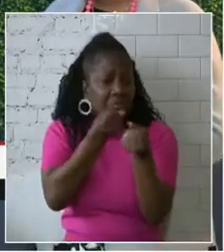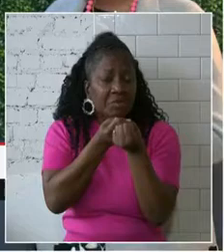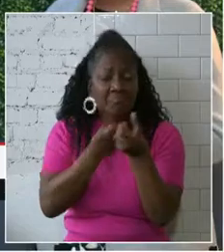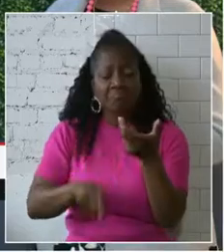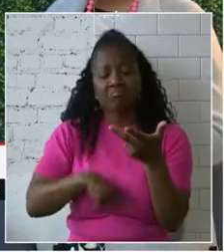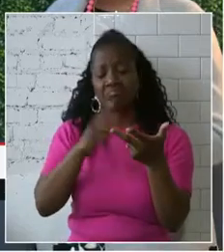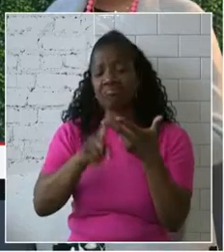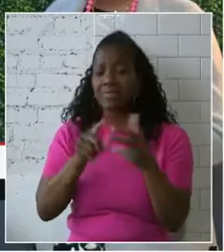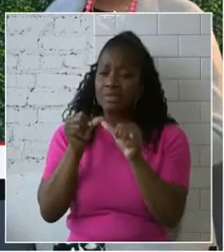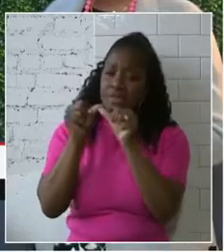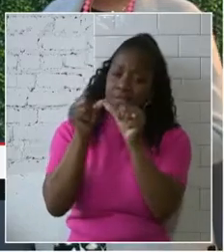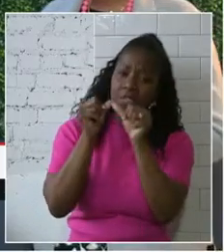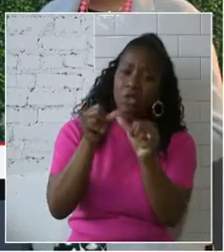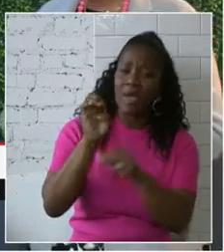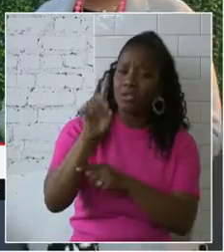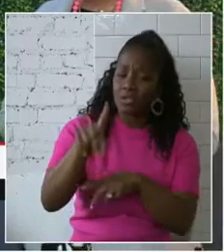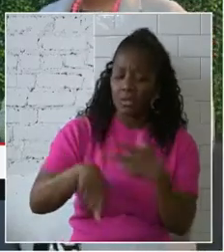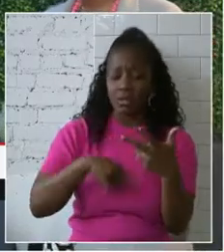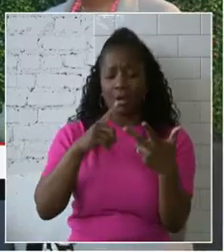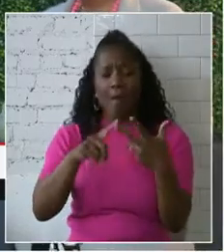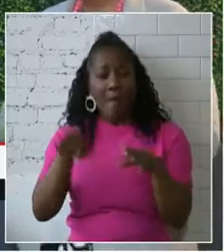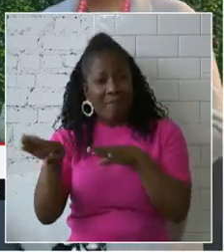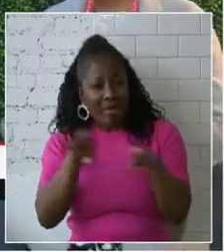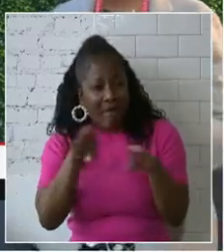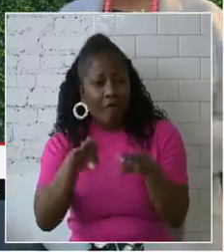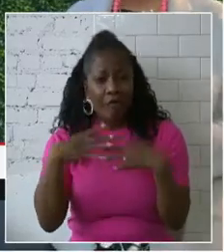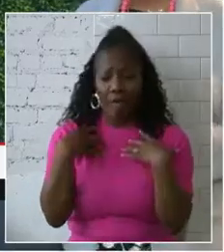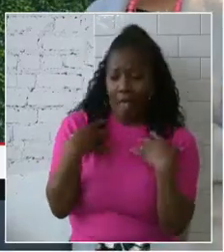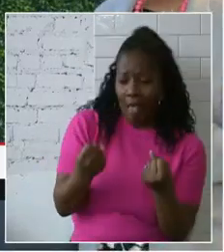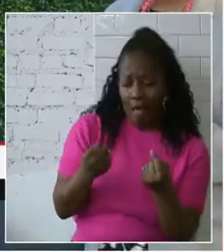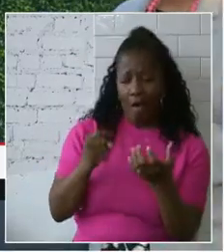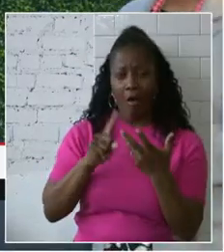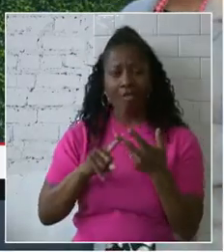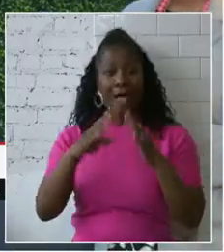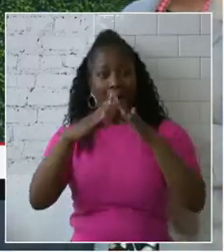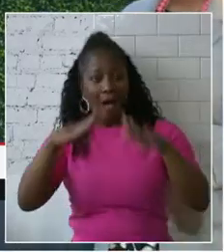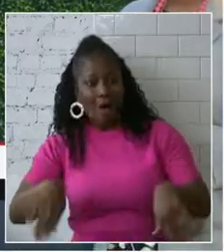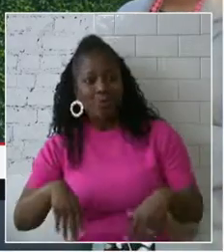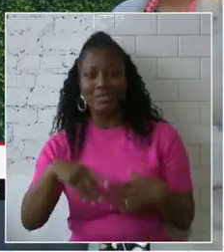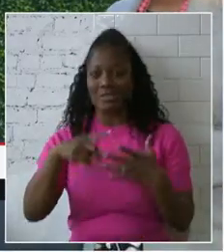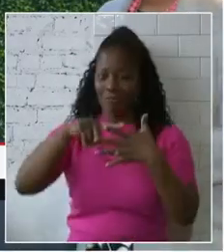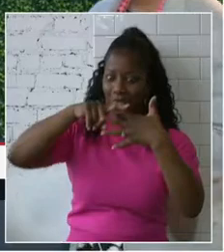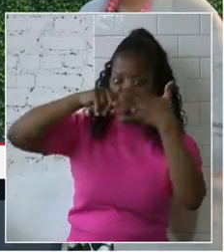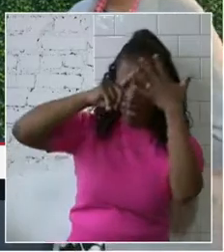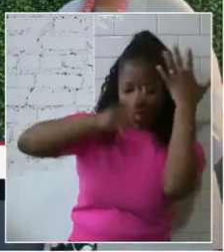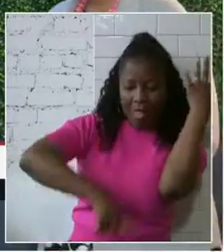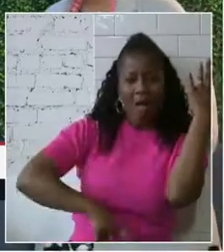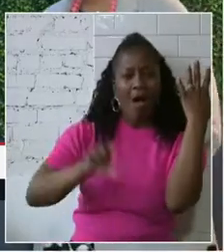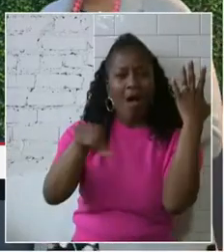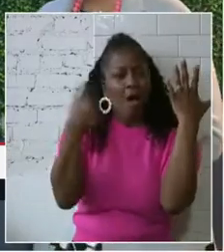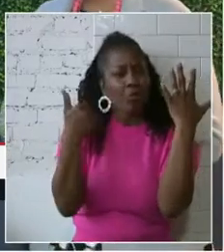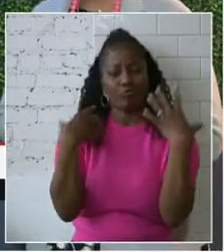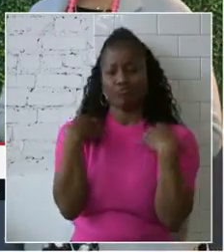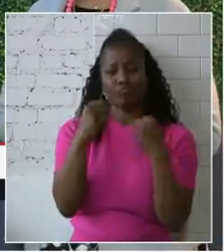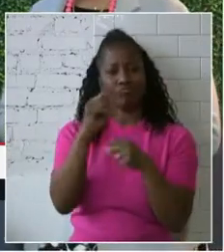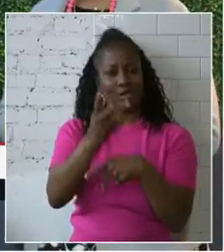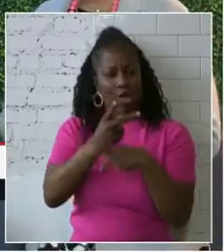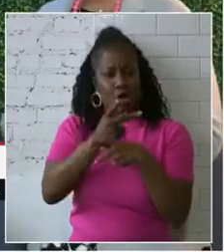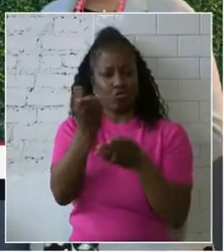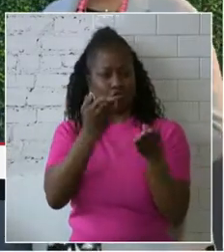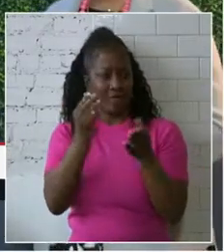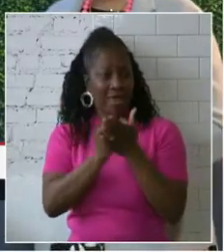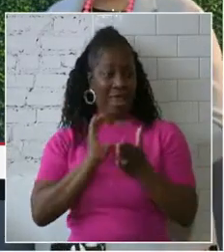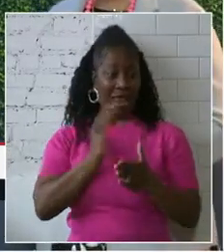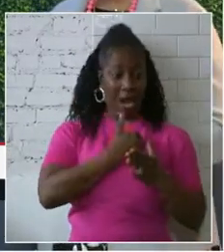education, behavioral health, nutrition, housing, childcare, peacemaking, or other healthcare services, our